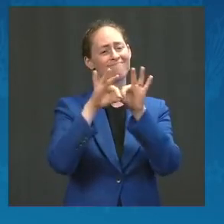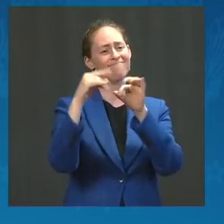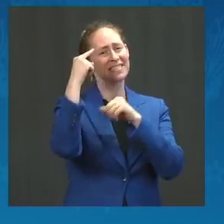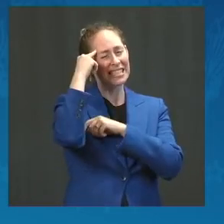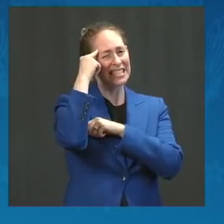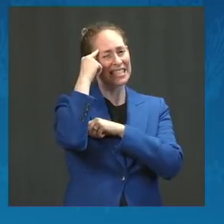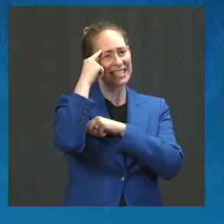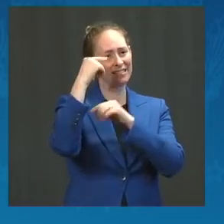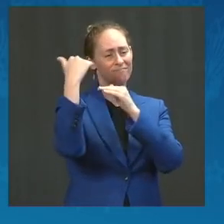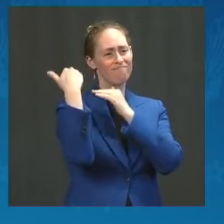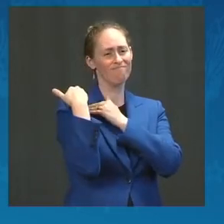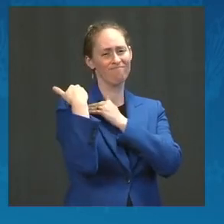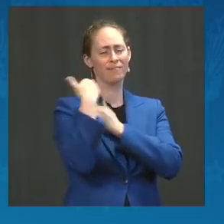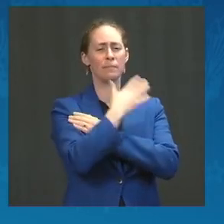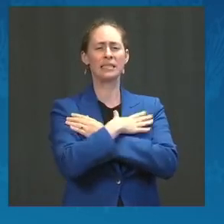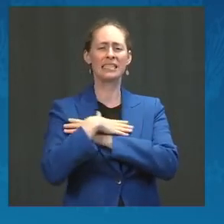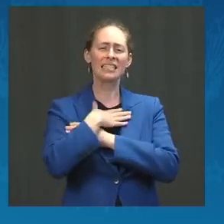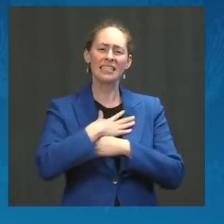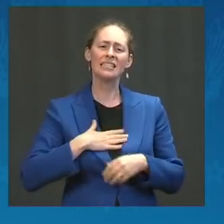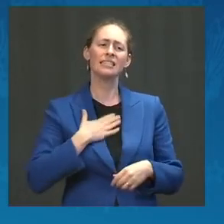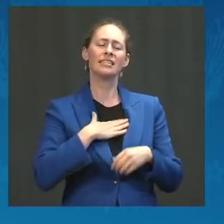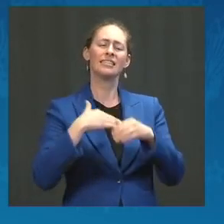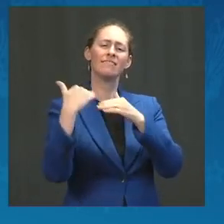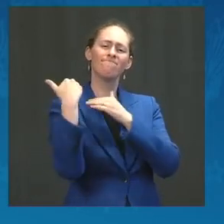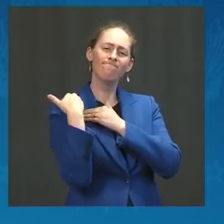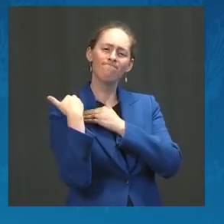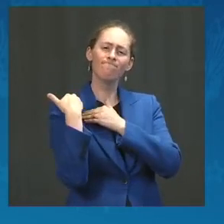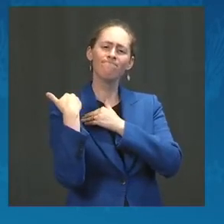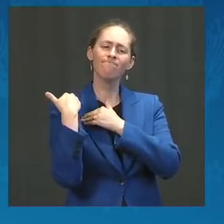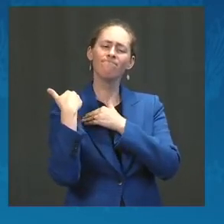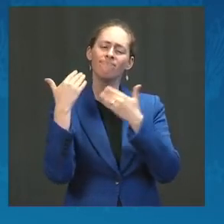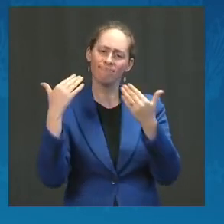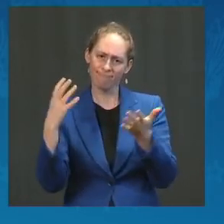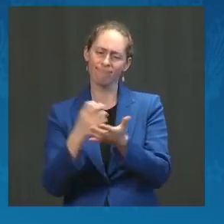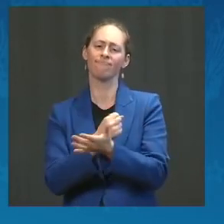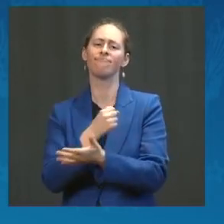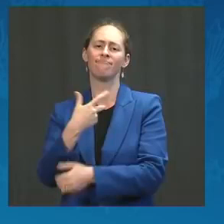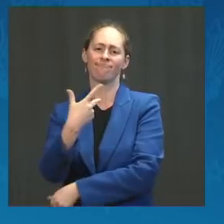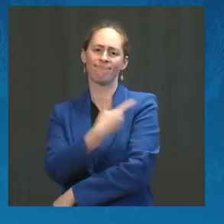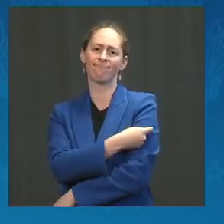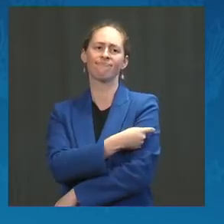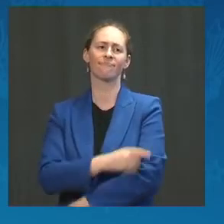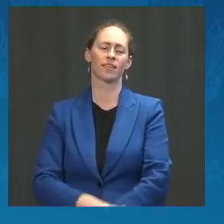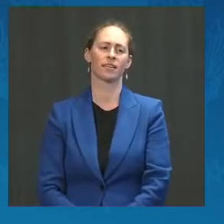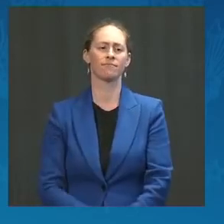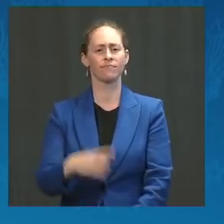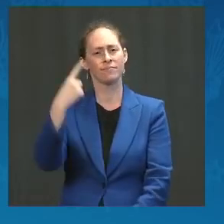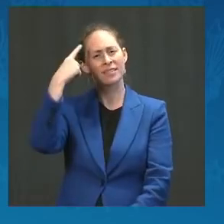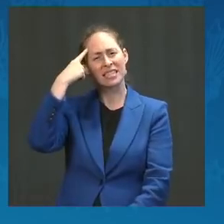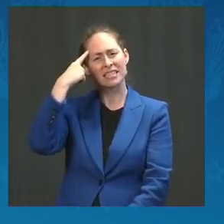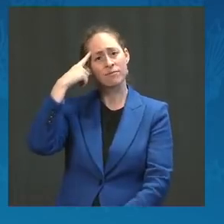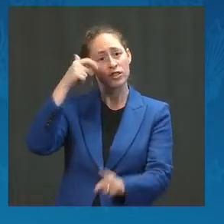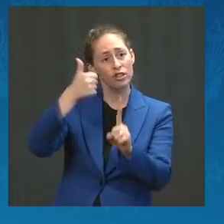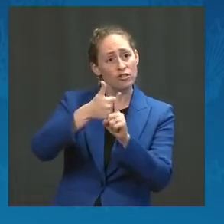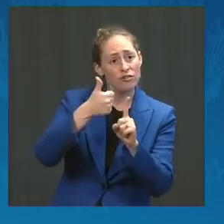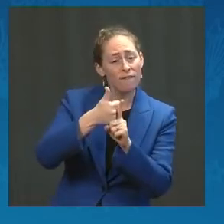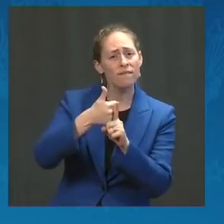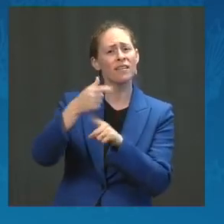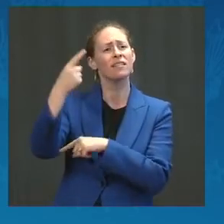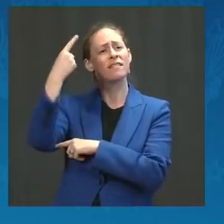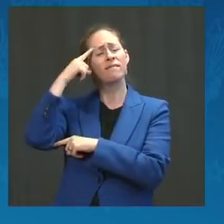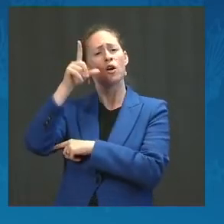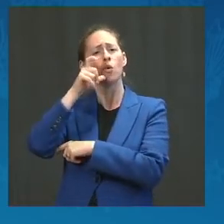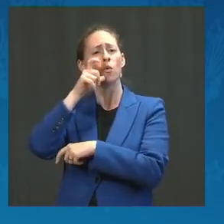exercise responsible judgment. Get vaccinated for yourself, for the people you love, for